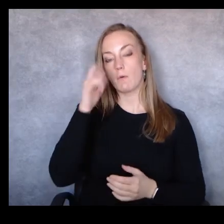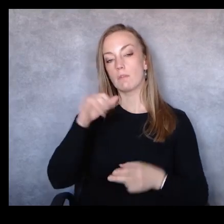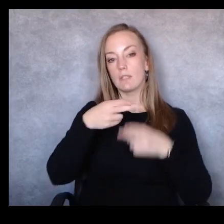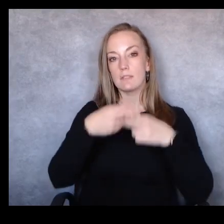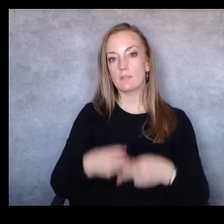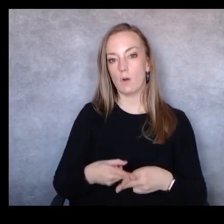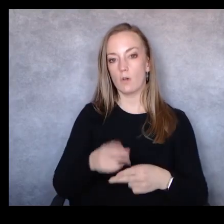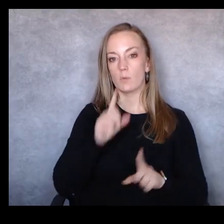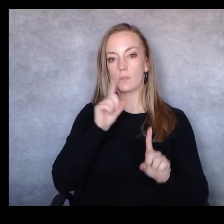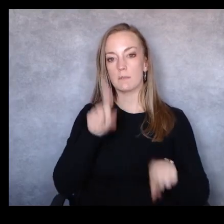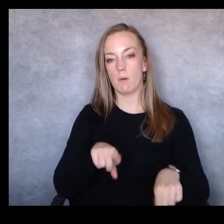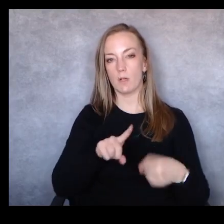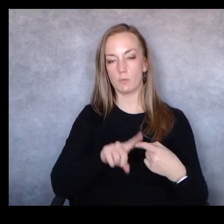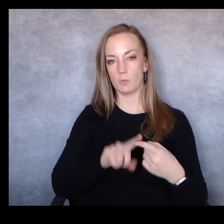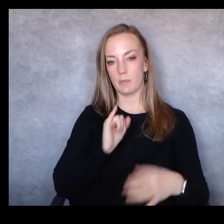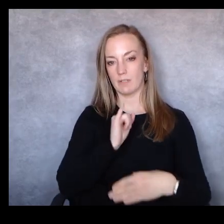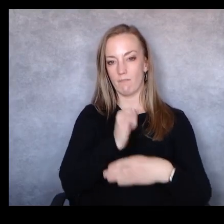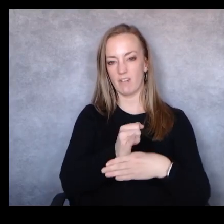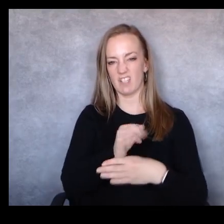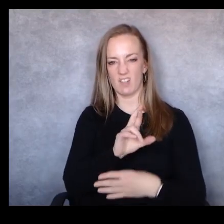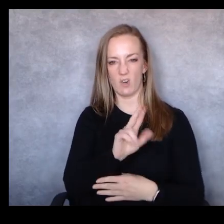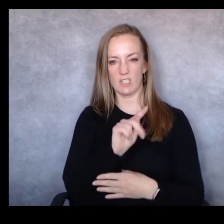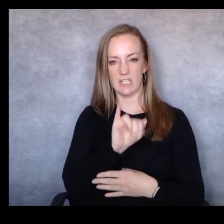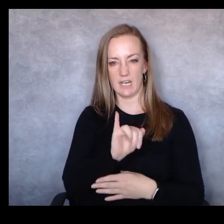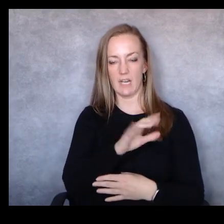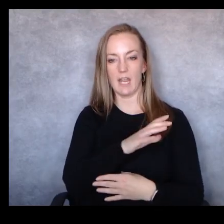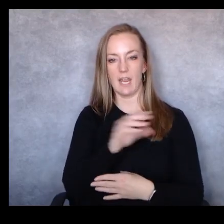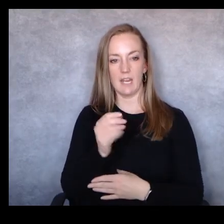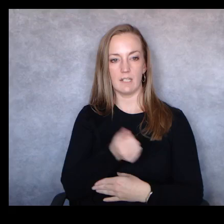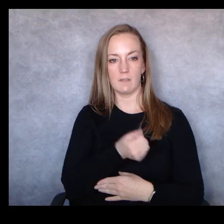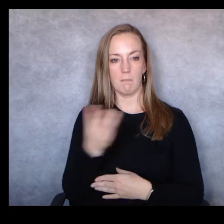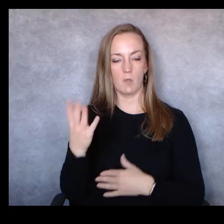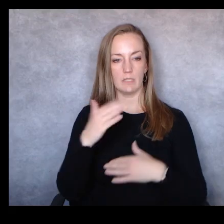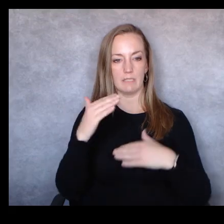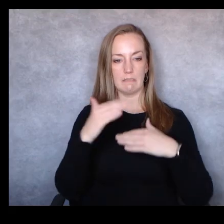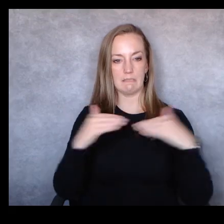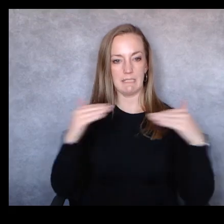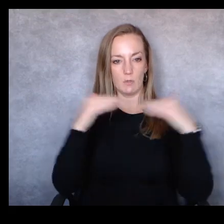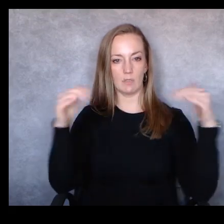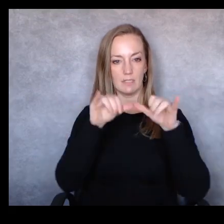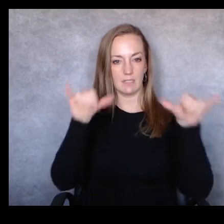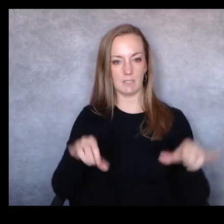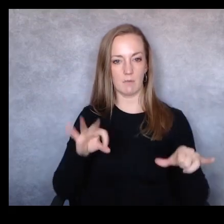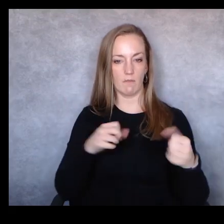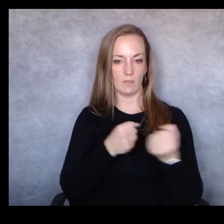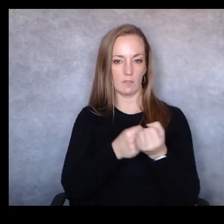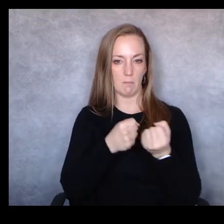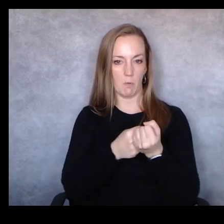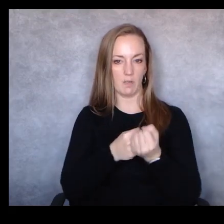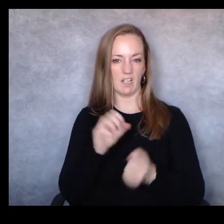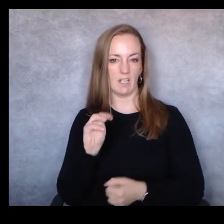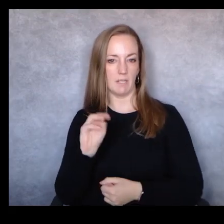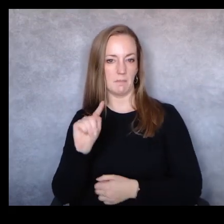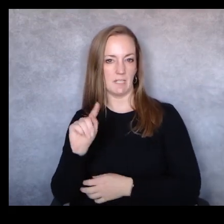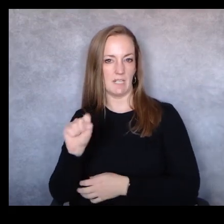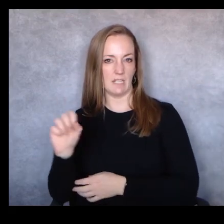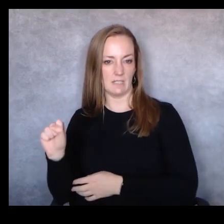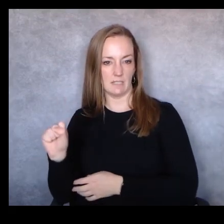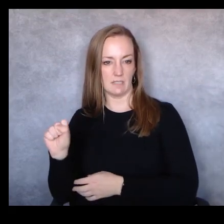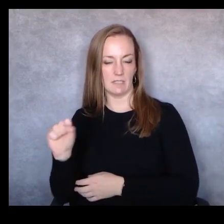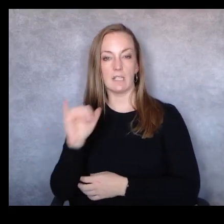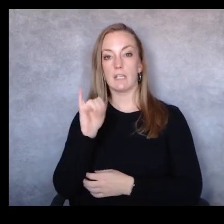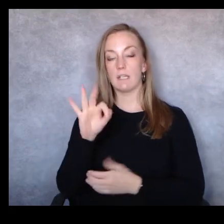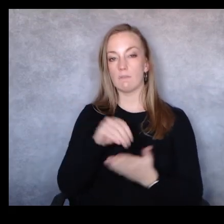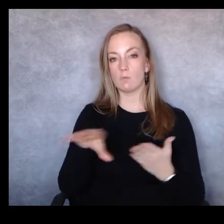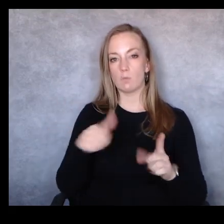to as the response to intervention, RTI, or the multi-tiered system of support, MTSS. If the